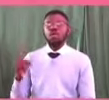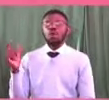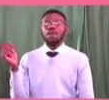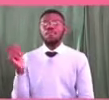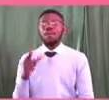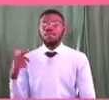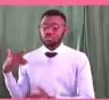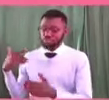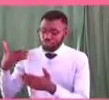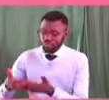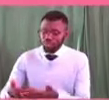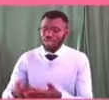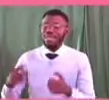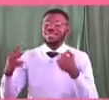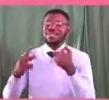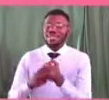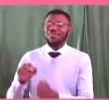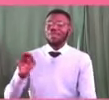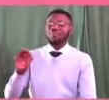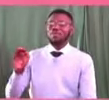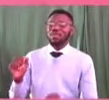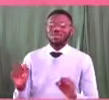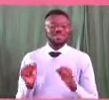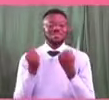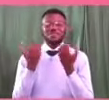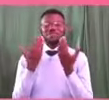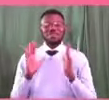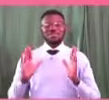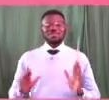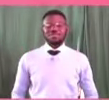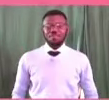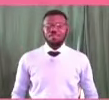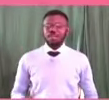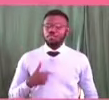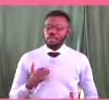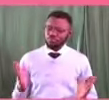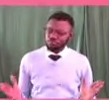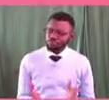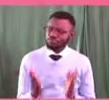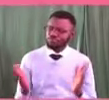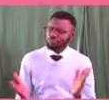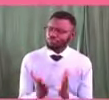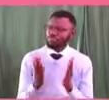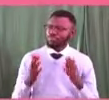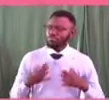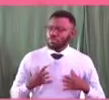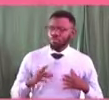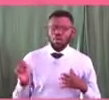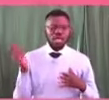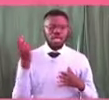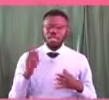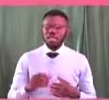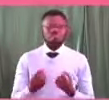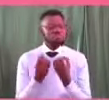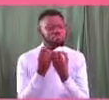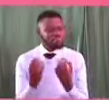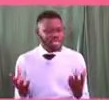shillings has been saved on that platform. And I am encouraged that there are many Kenyans who are